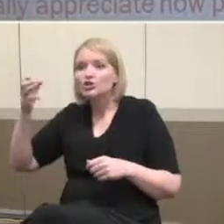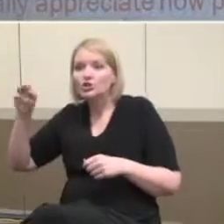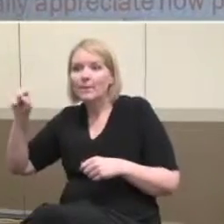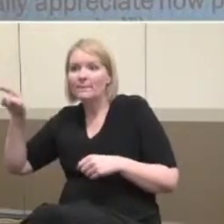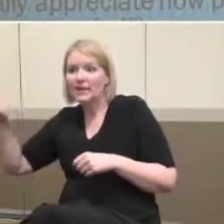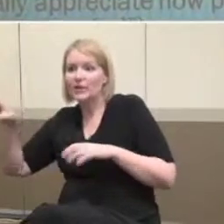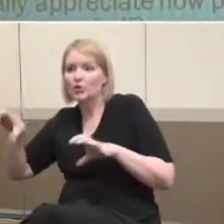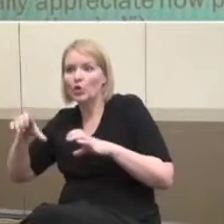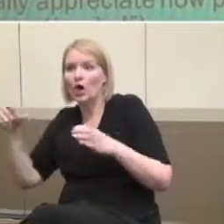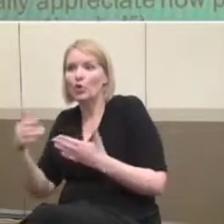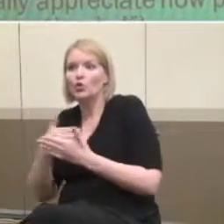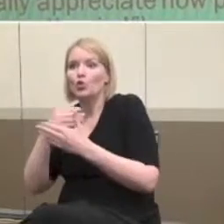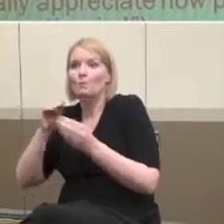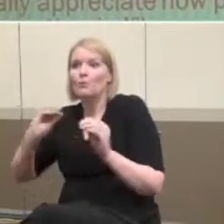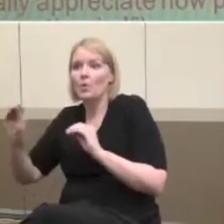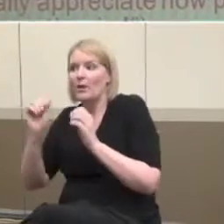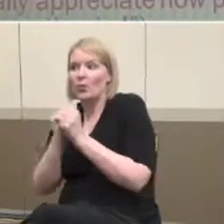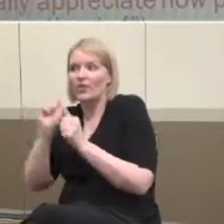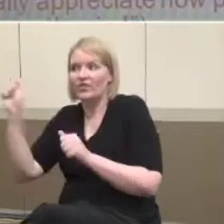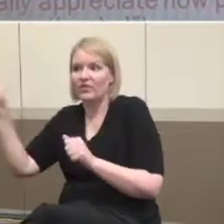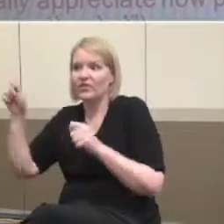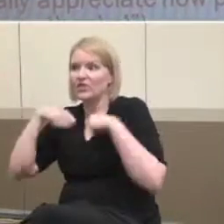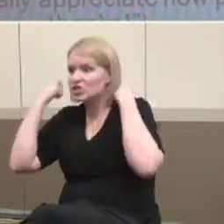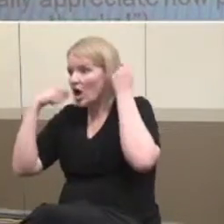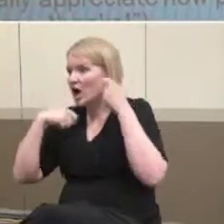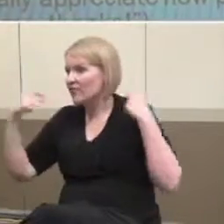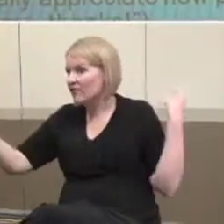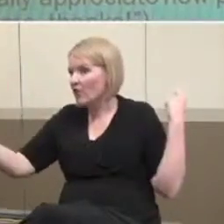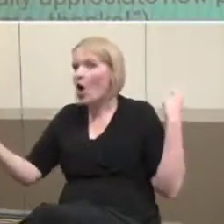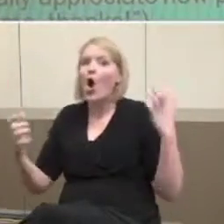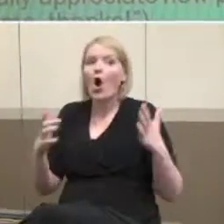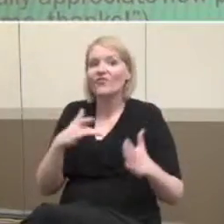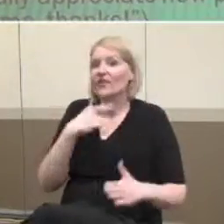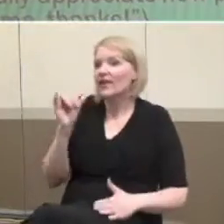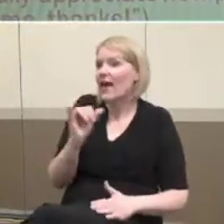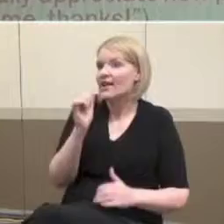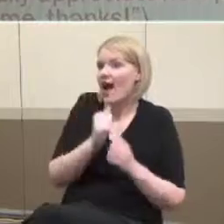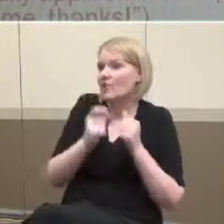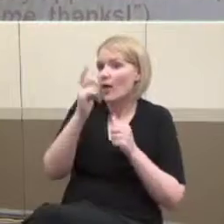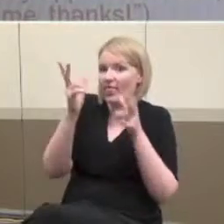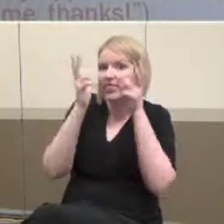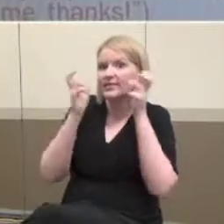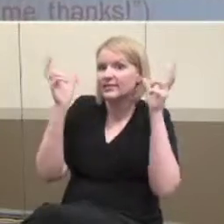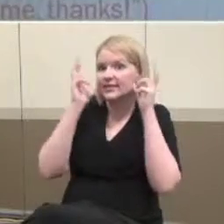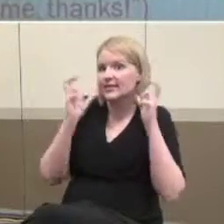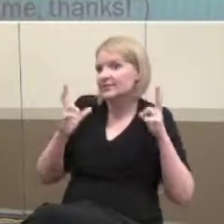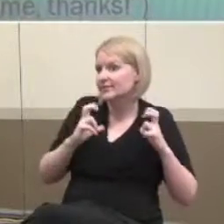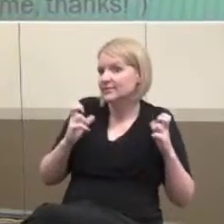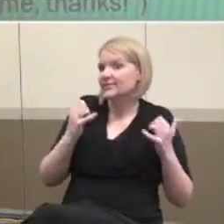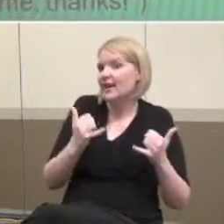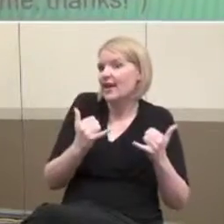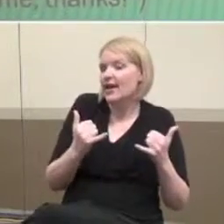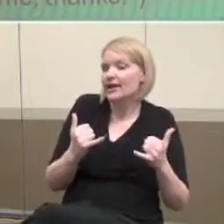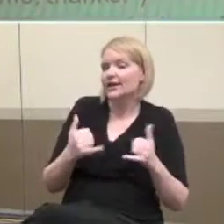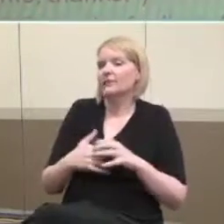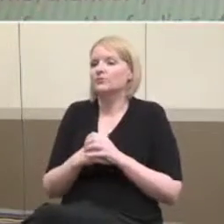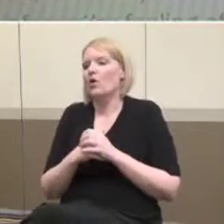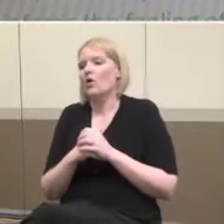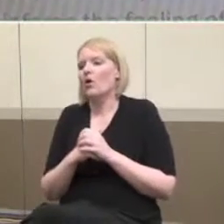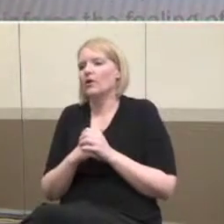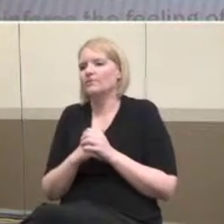Jim created a new movement with the scarves? That felt like we were all really listening with our eyes, ears, and bodies today.